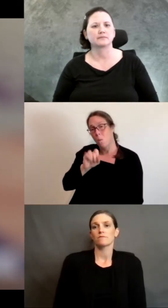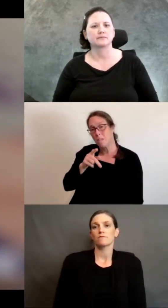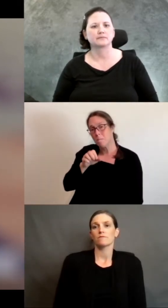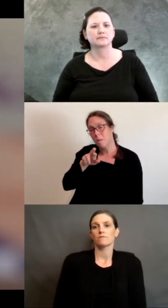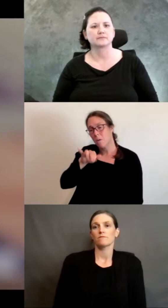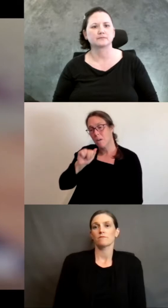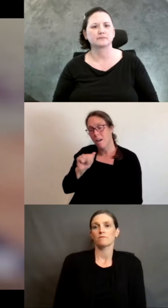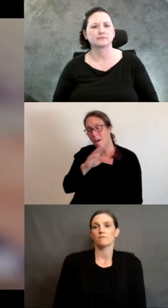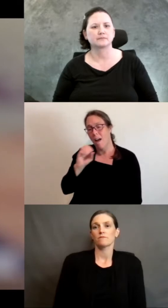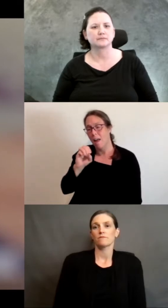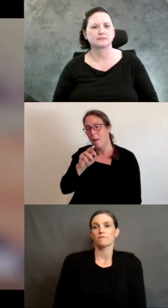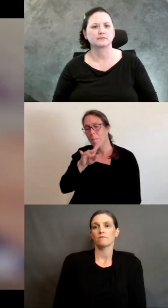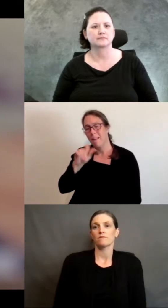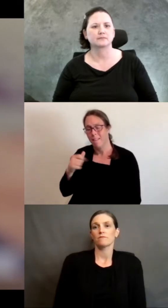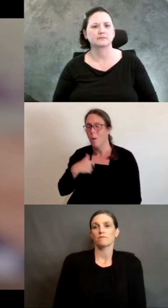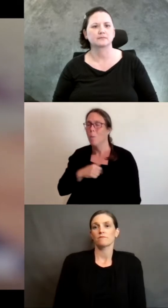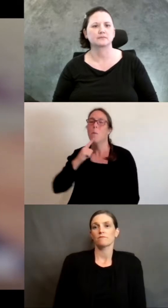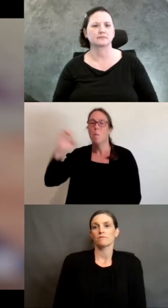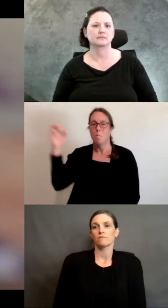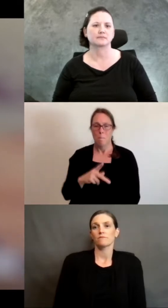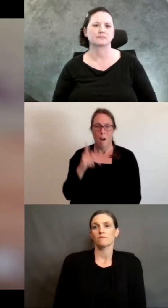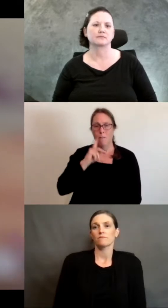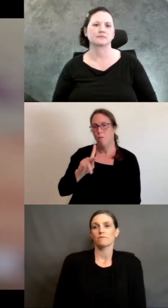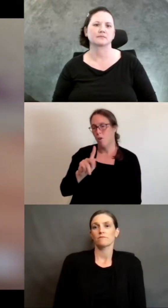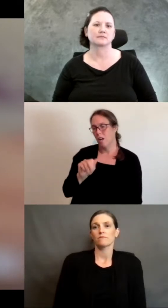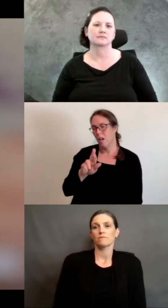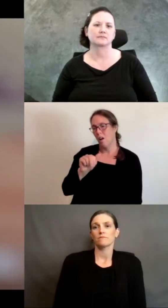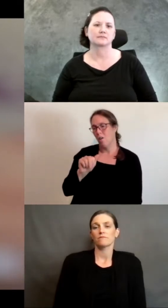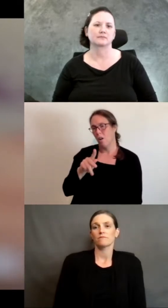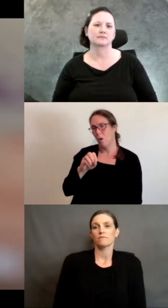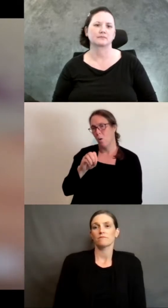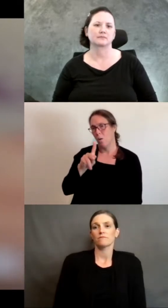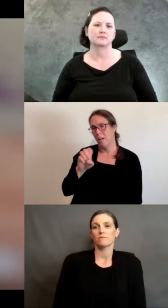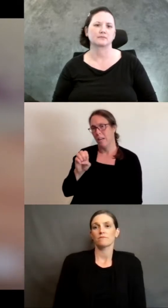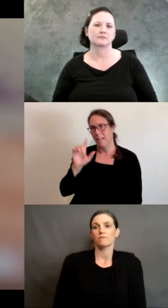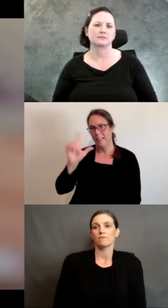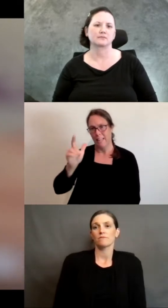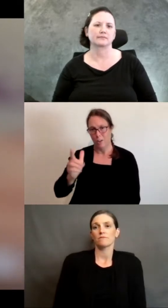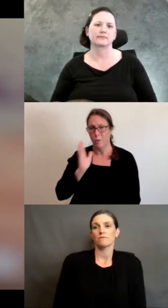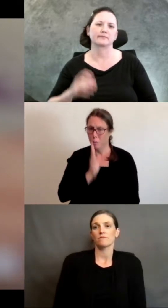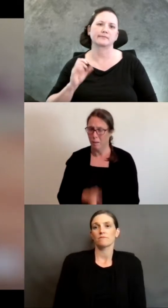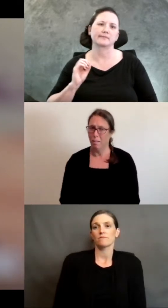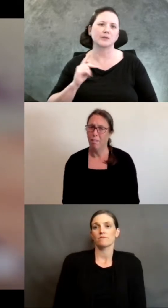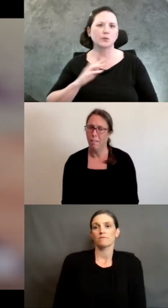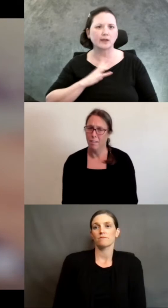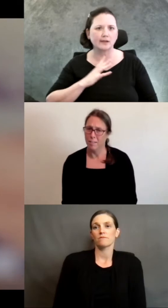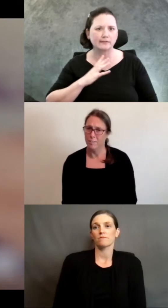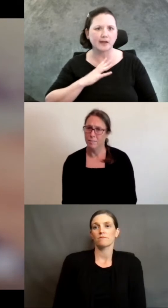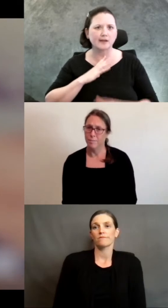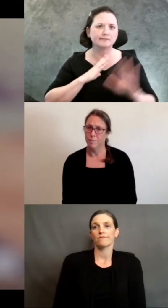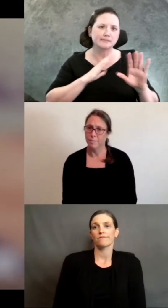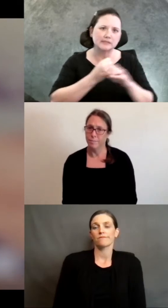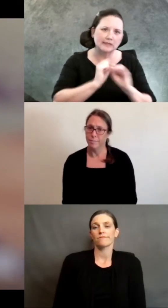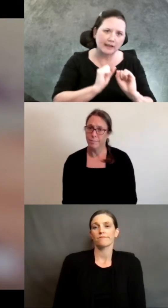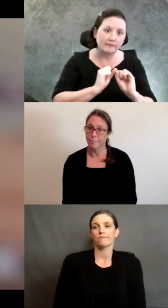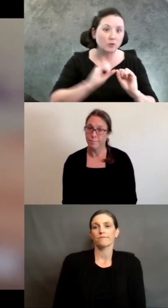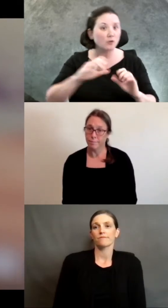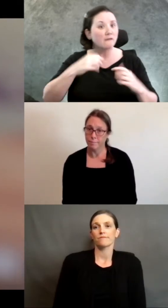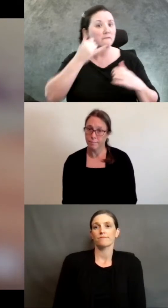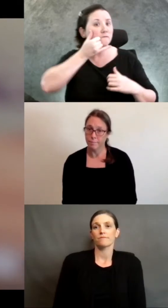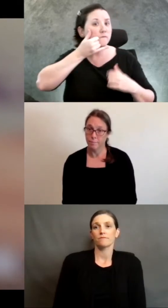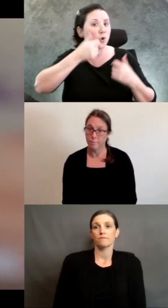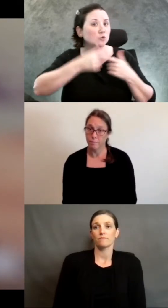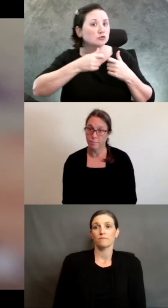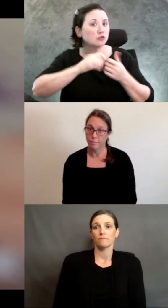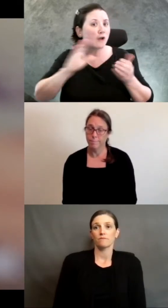later for karaoke. Okay, fine. Be safe. Is your phone charged?